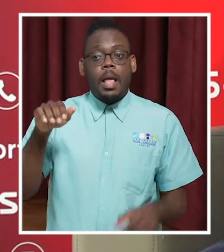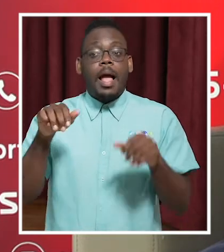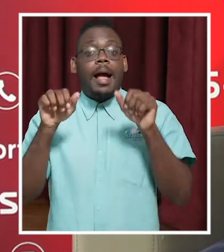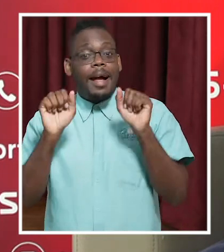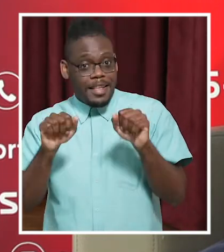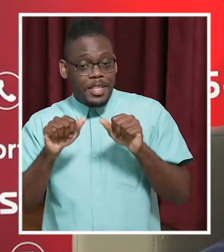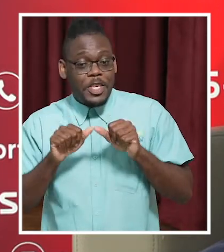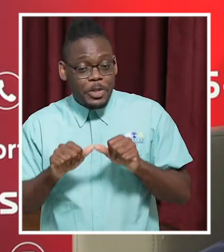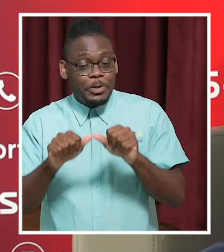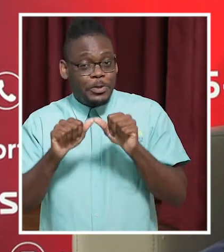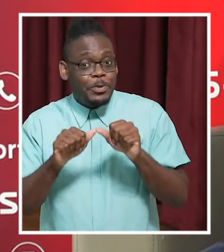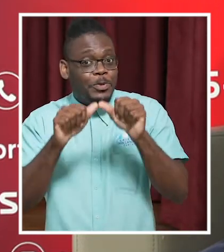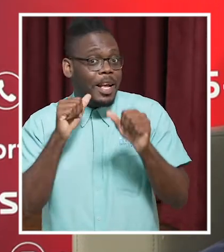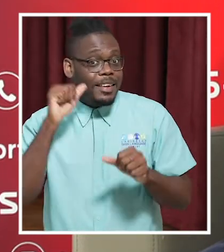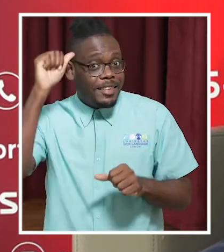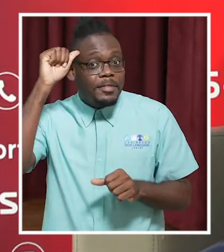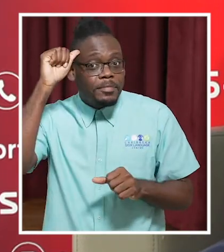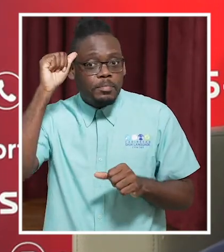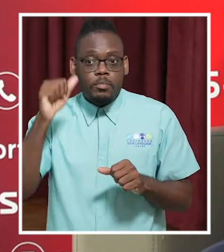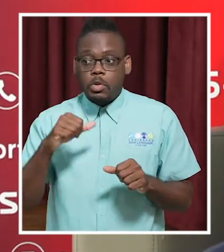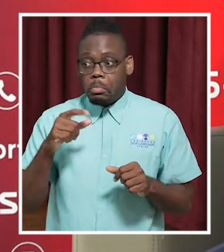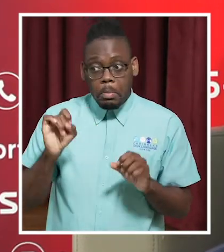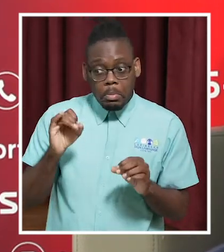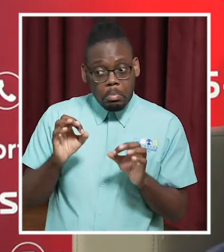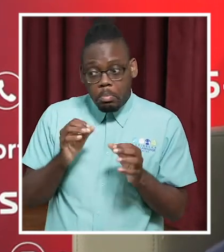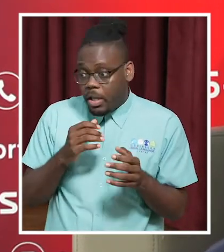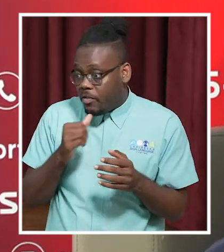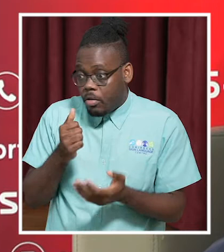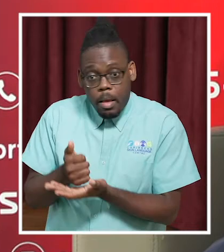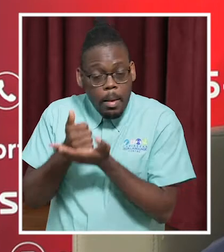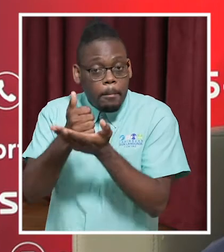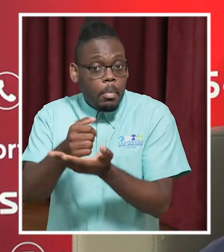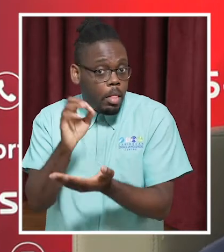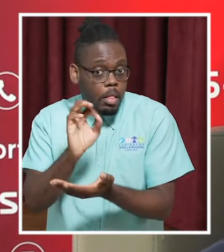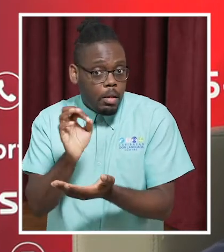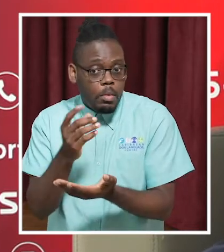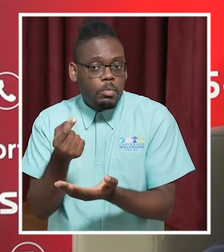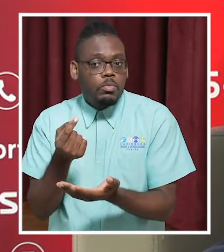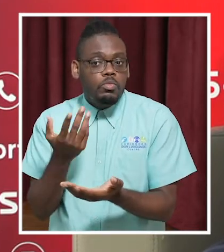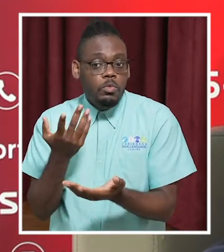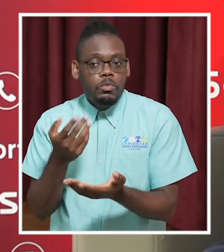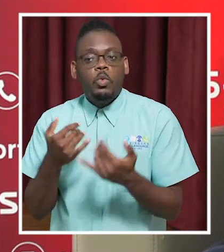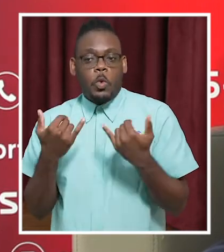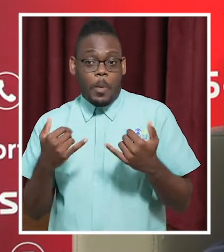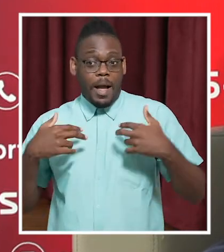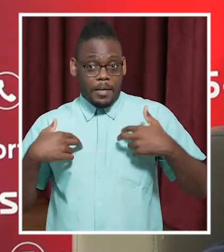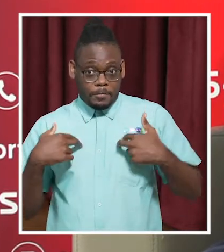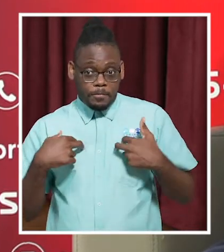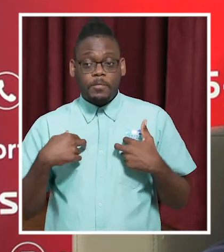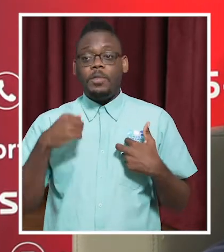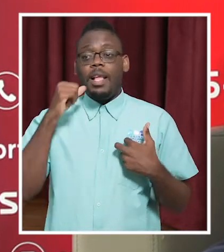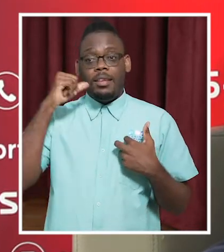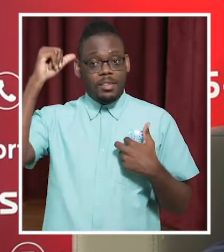older, grow out of it. So there's now another syndrome known as adult ADHD, where those same